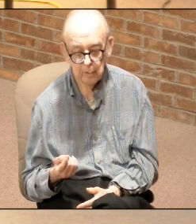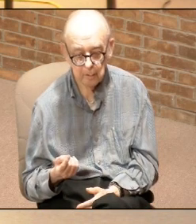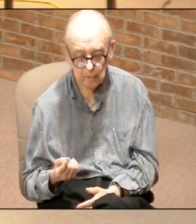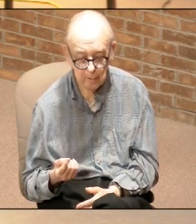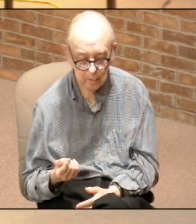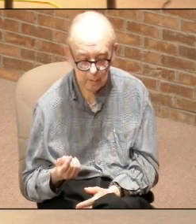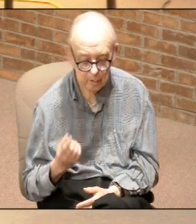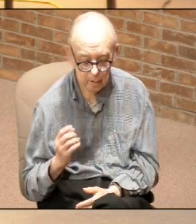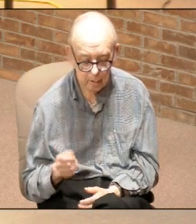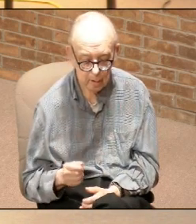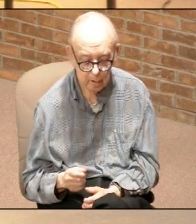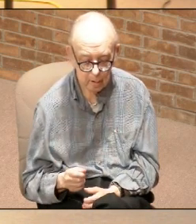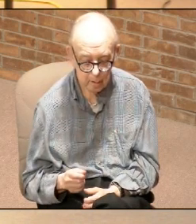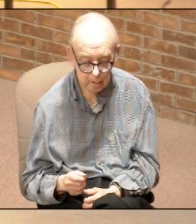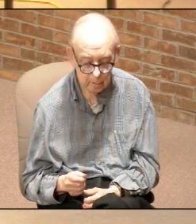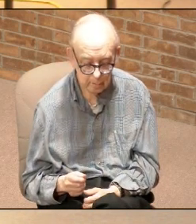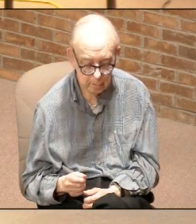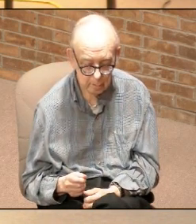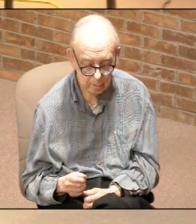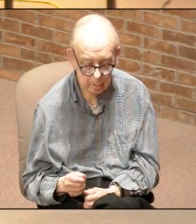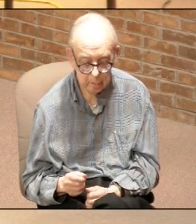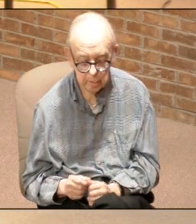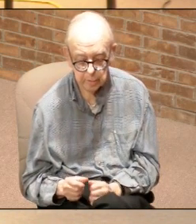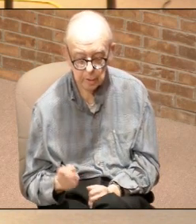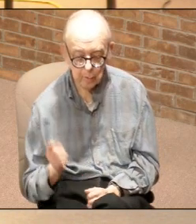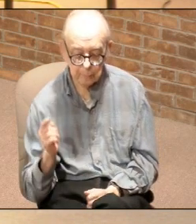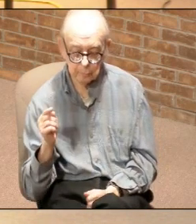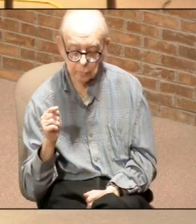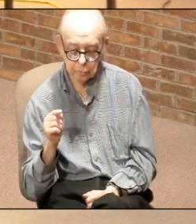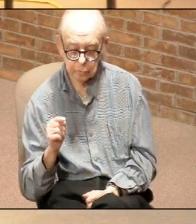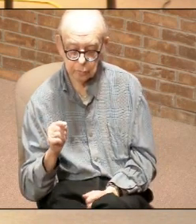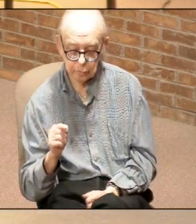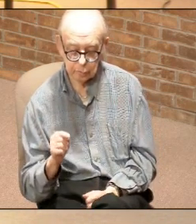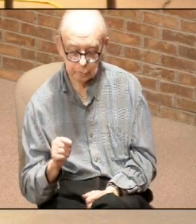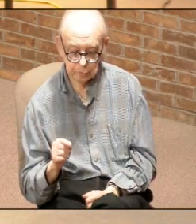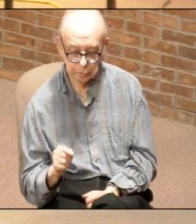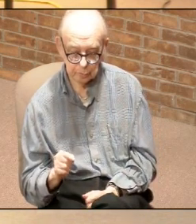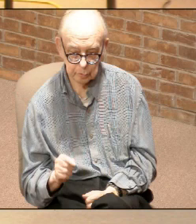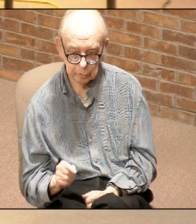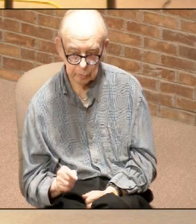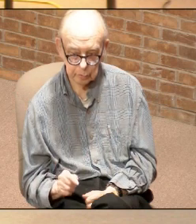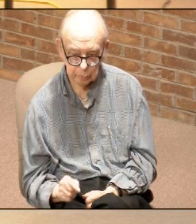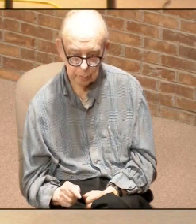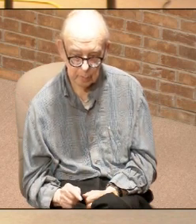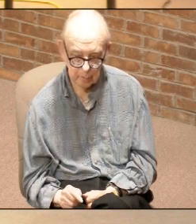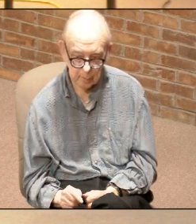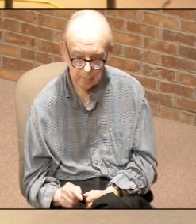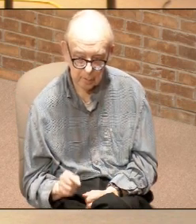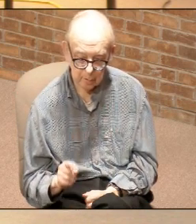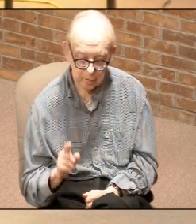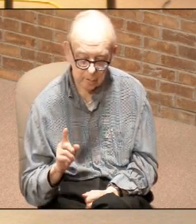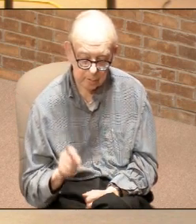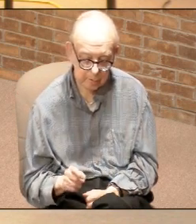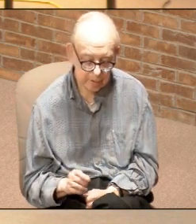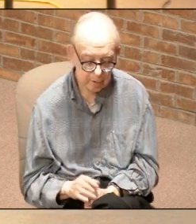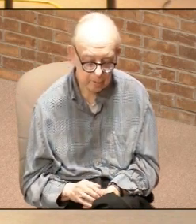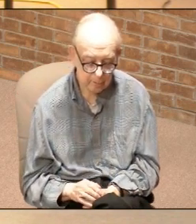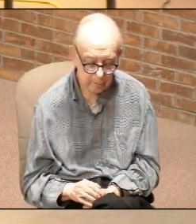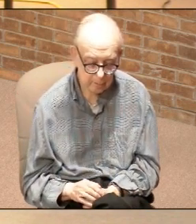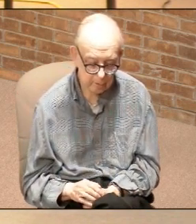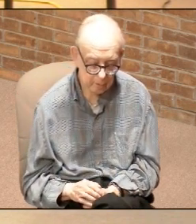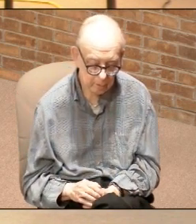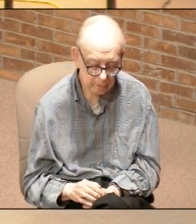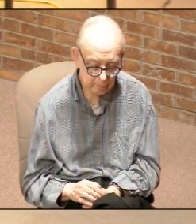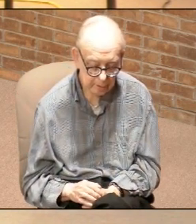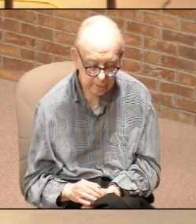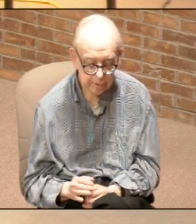you're going to keep going down further and further and further you need some